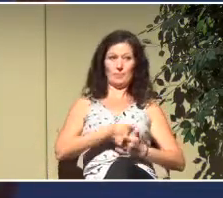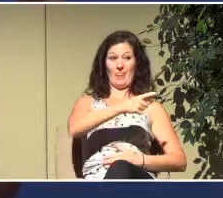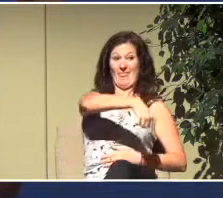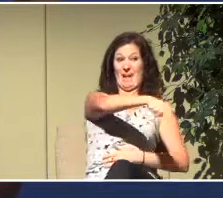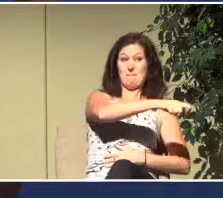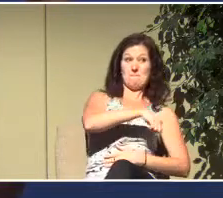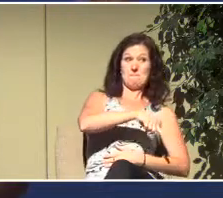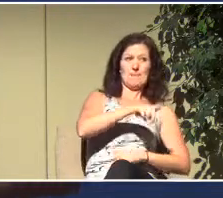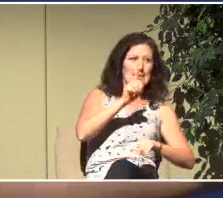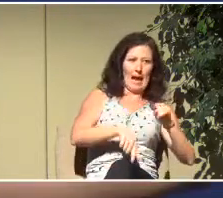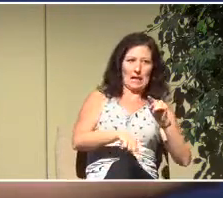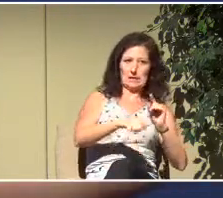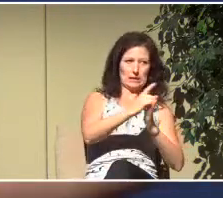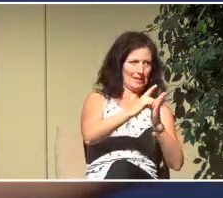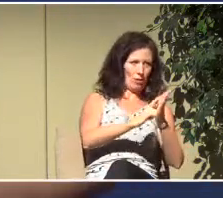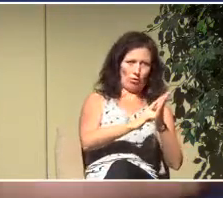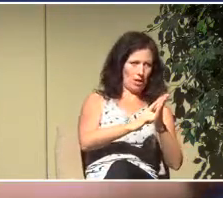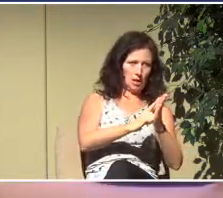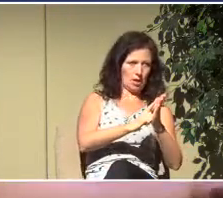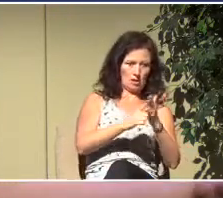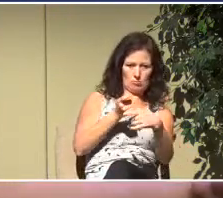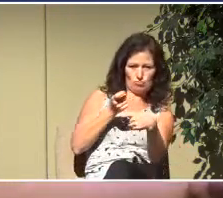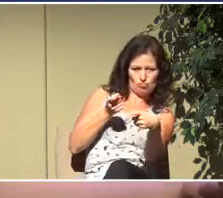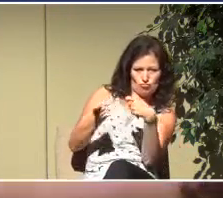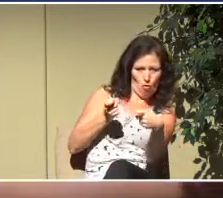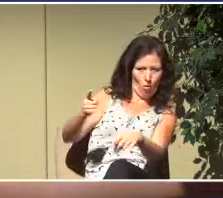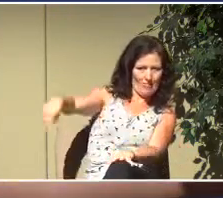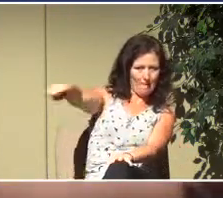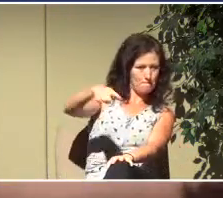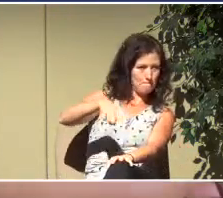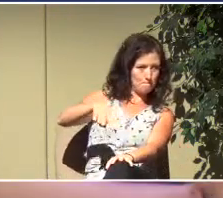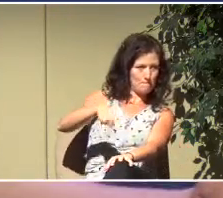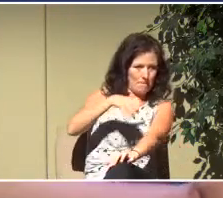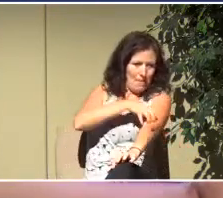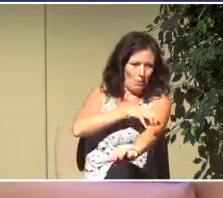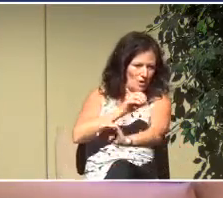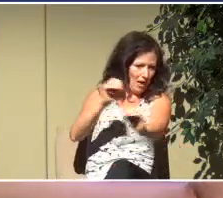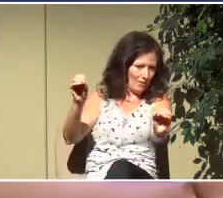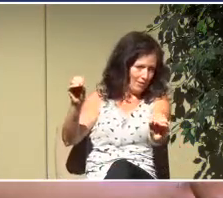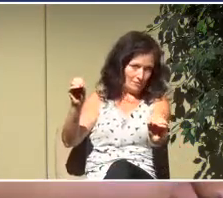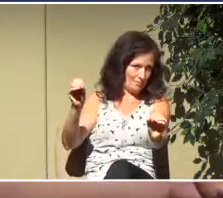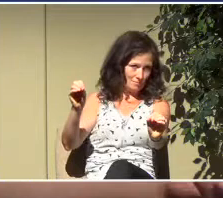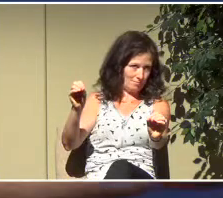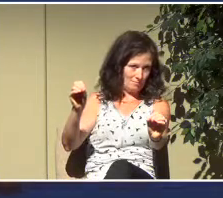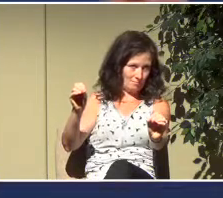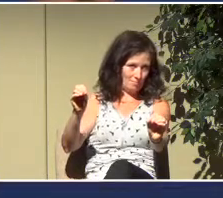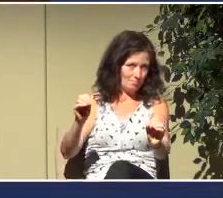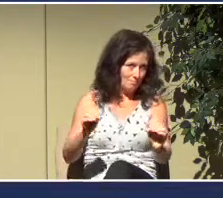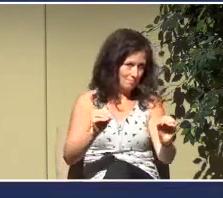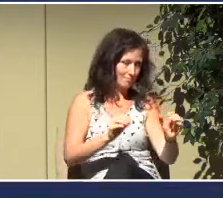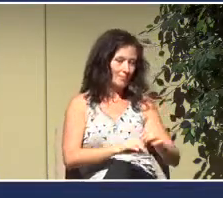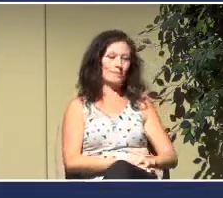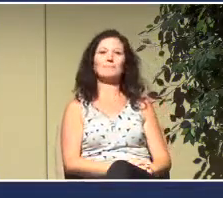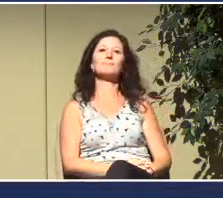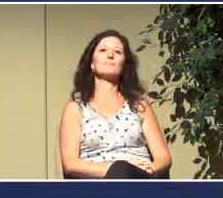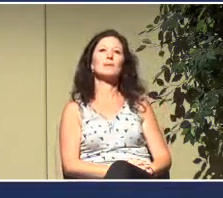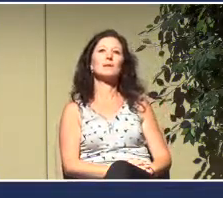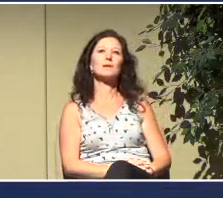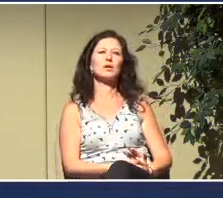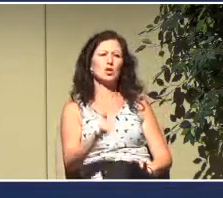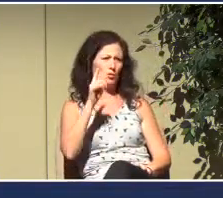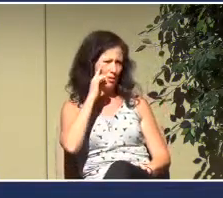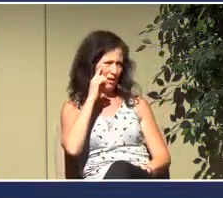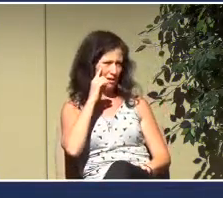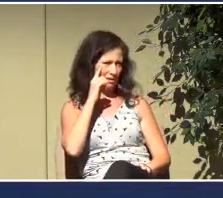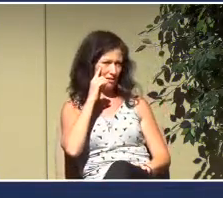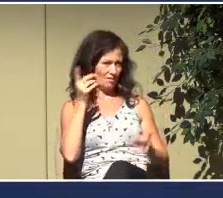longer legally oppress the other group, nor did they have the power to do so, right? Do you think that's all